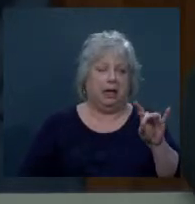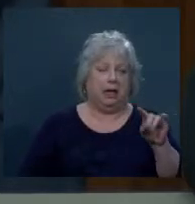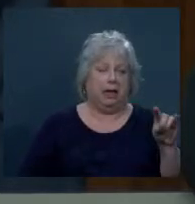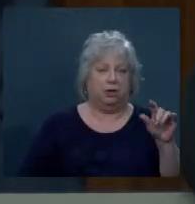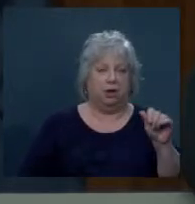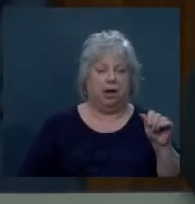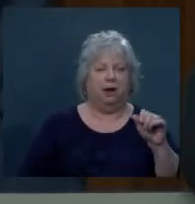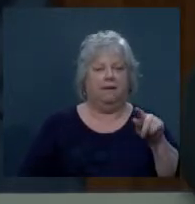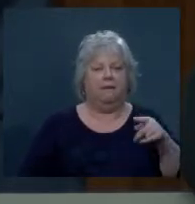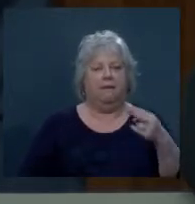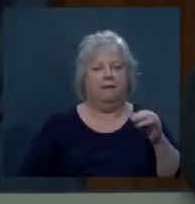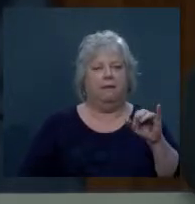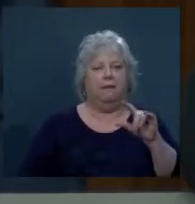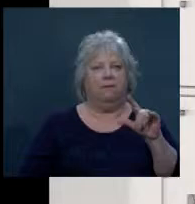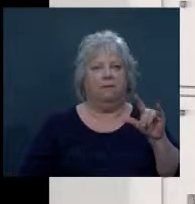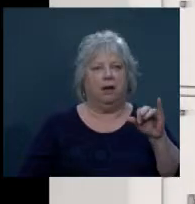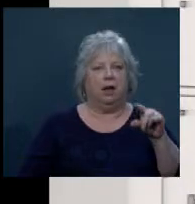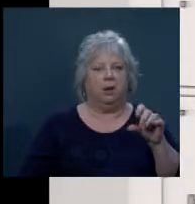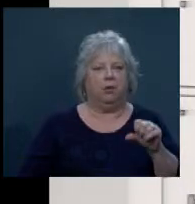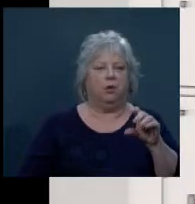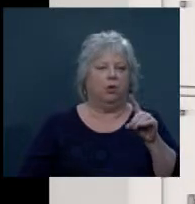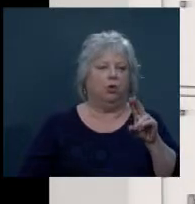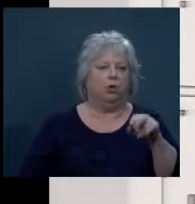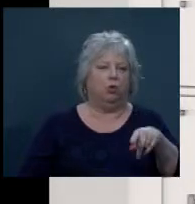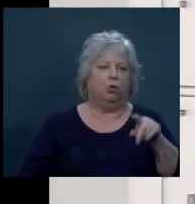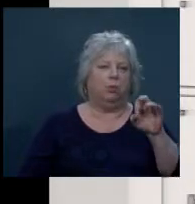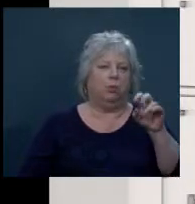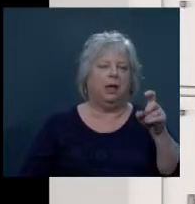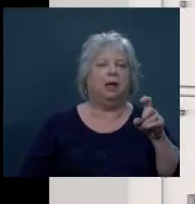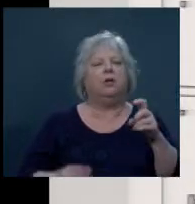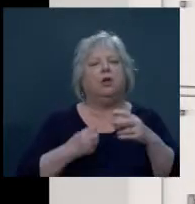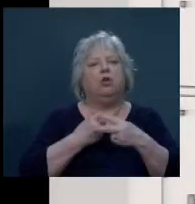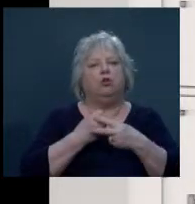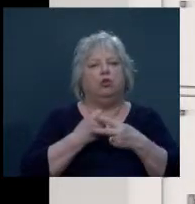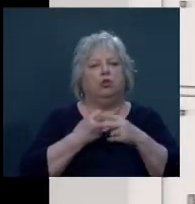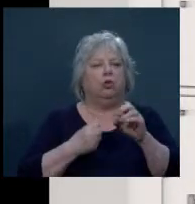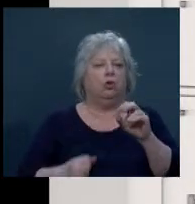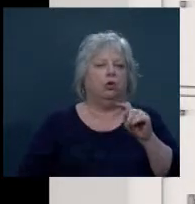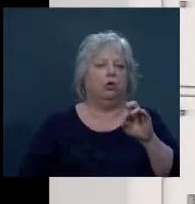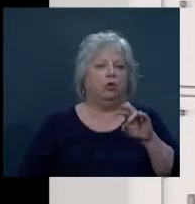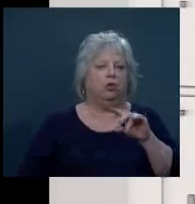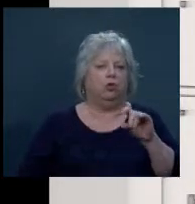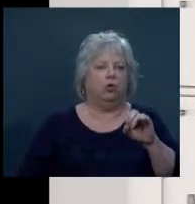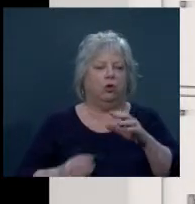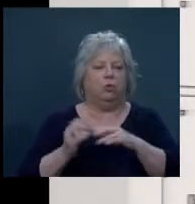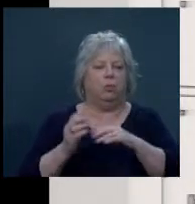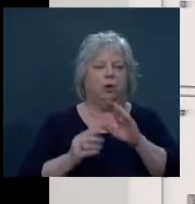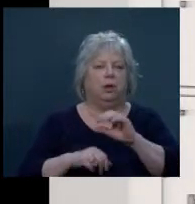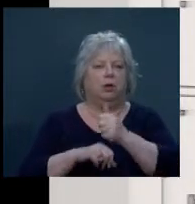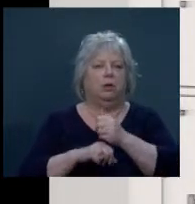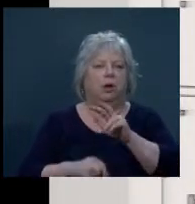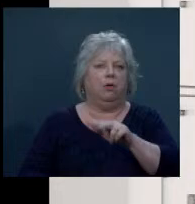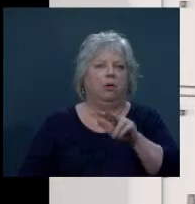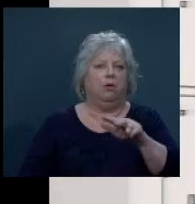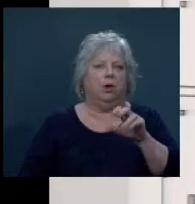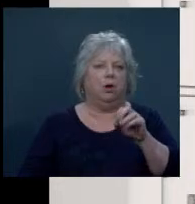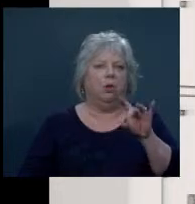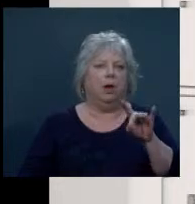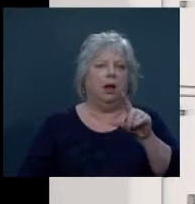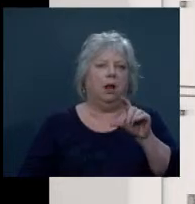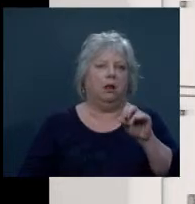Z8898-A, Phillips Duplexes Storage Building, revised conditional use permit located at 3308 Longoy